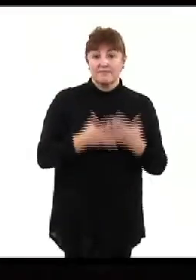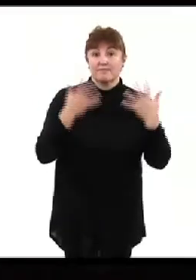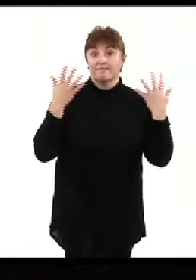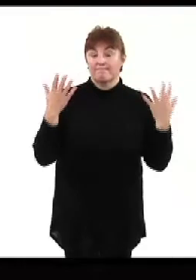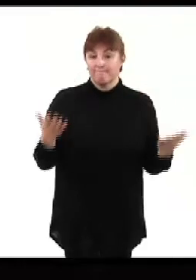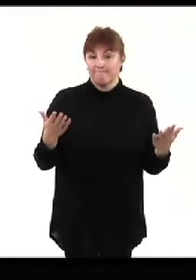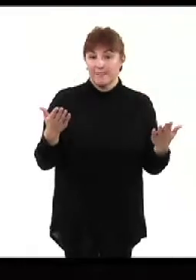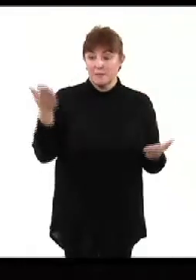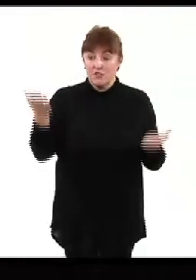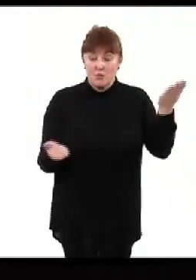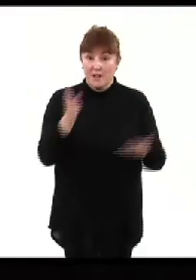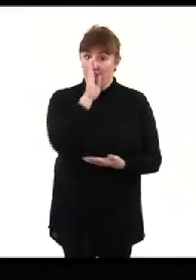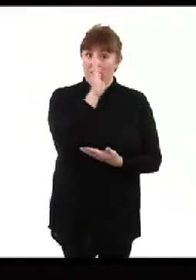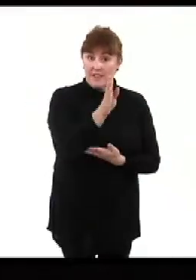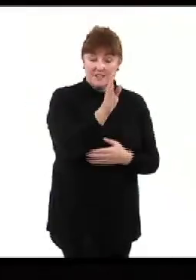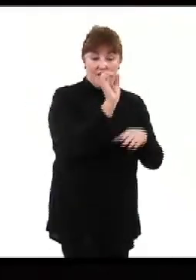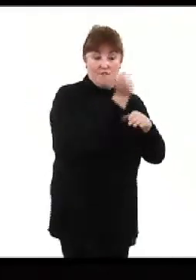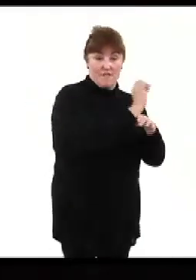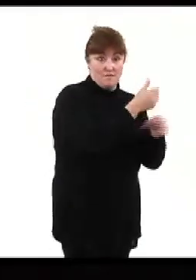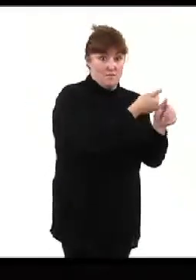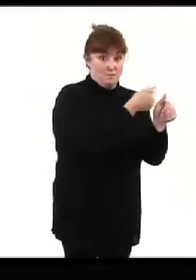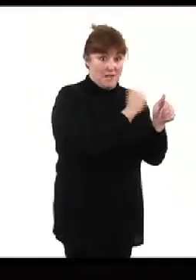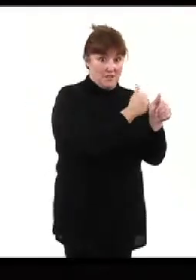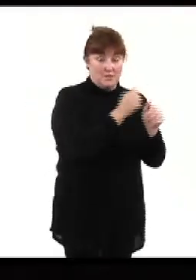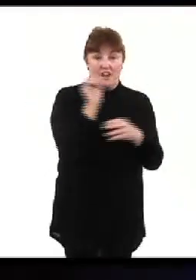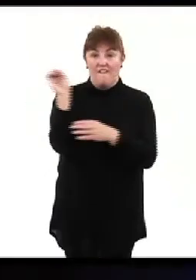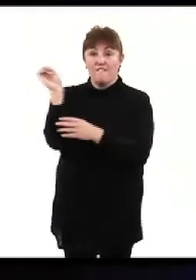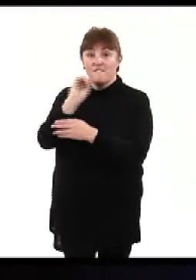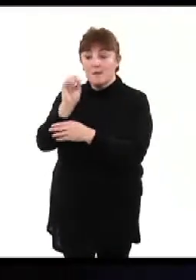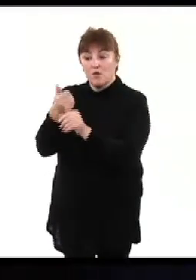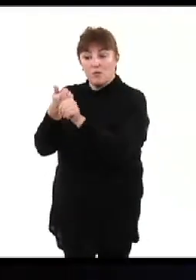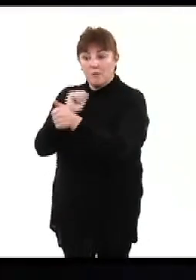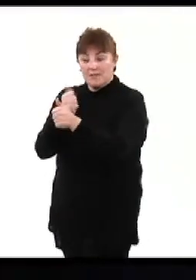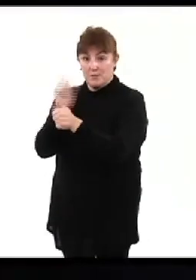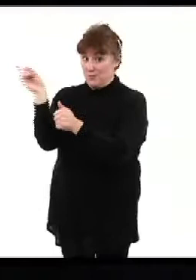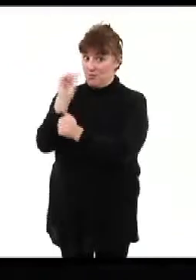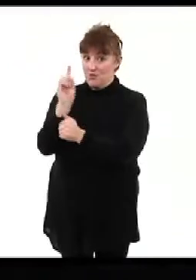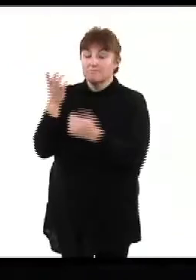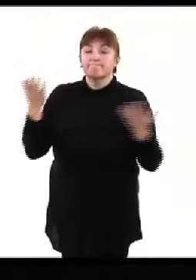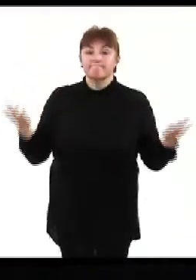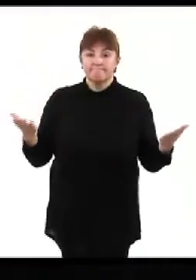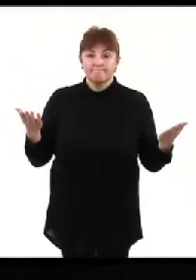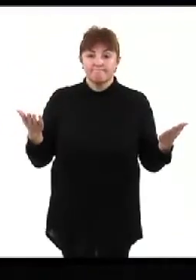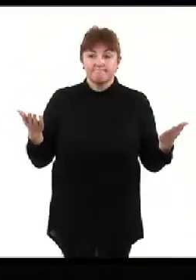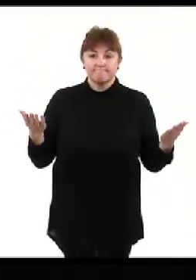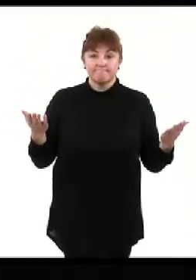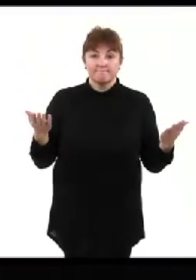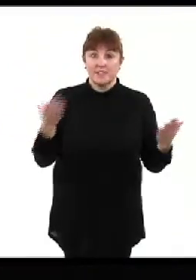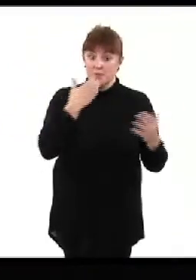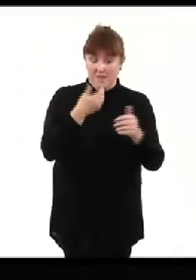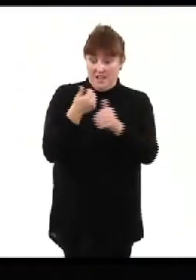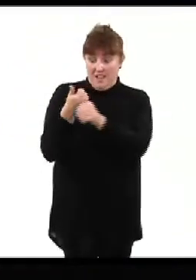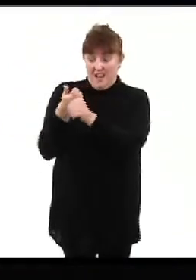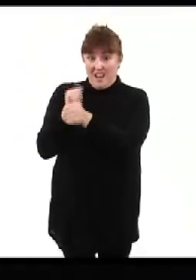So now what about the direct comparison between the pantomimic type verbs and the non-pantomimic type verbs, the ones that don't have